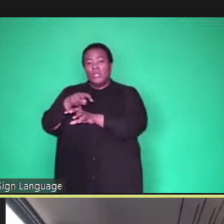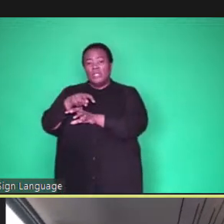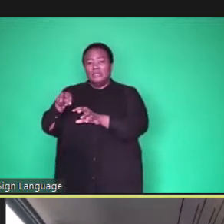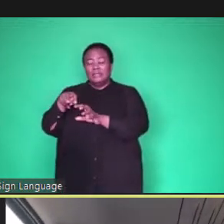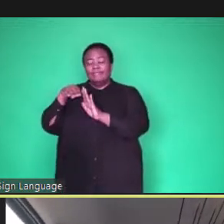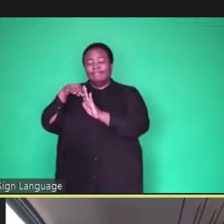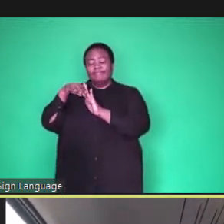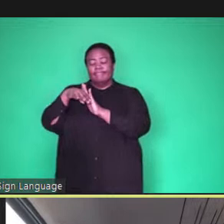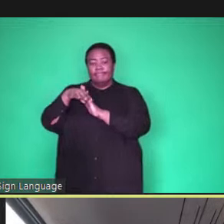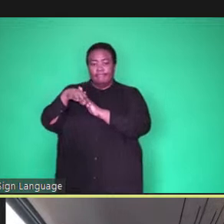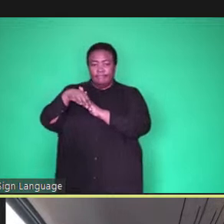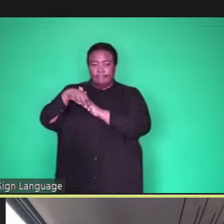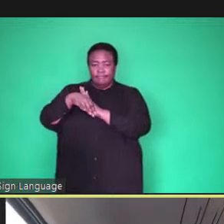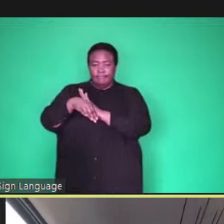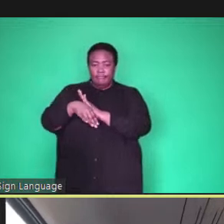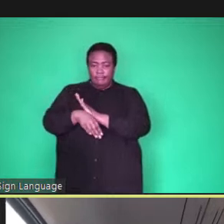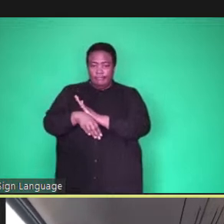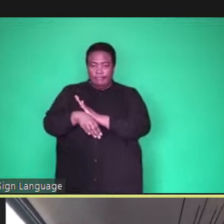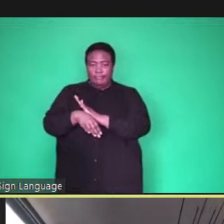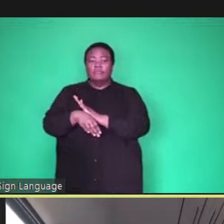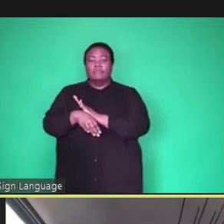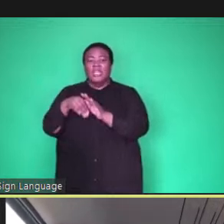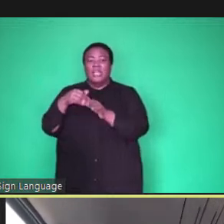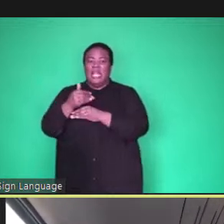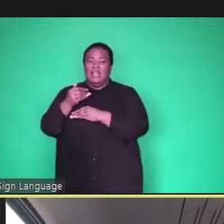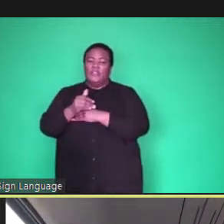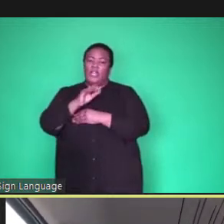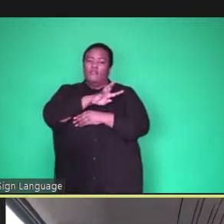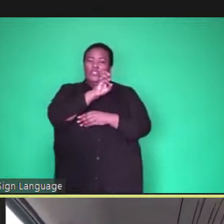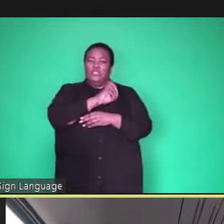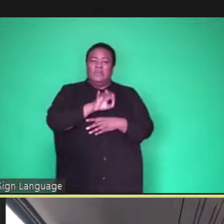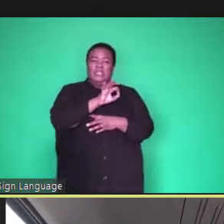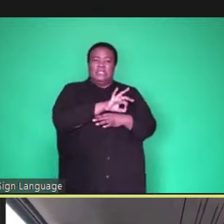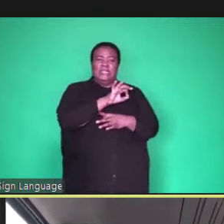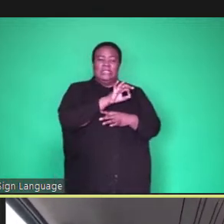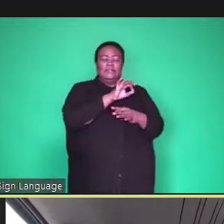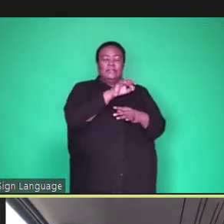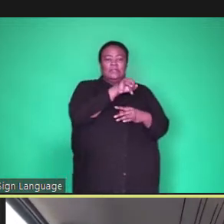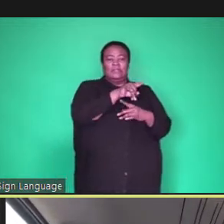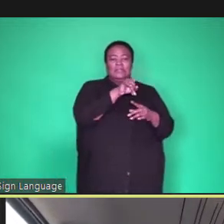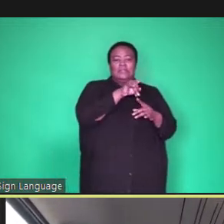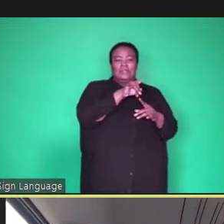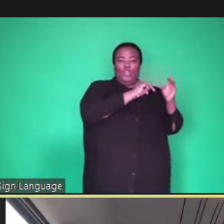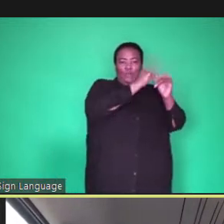declining steeply after 30% urban. Next slide.